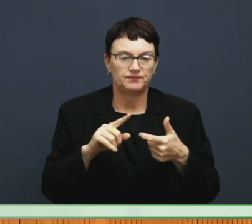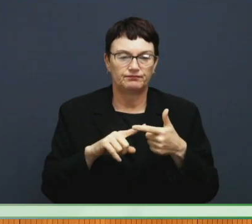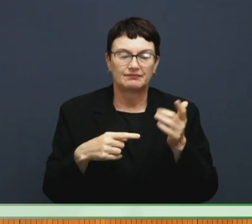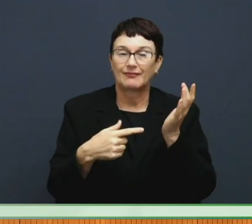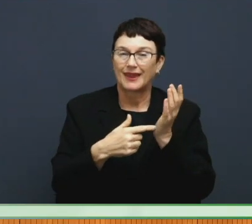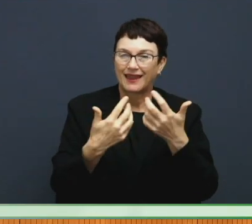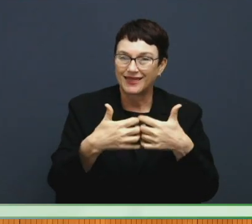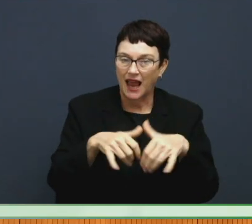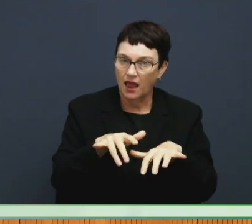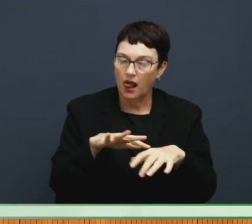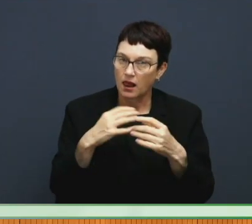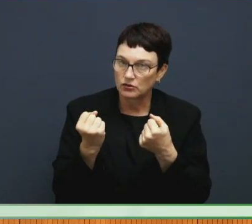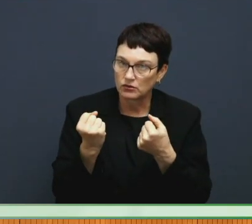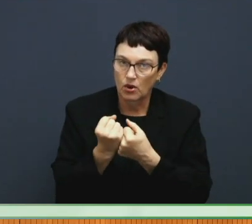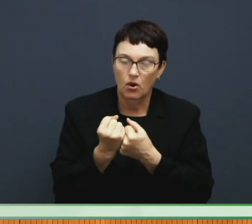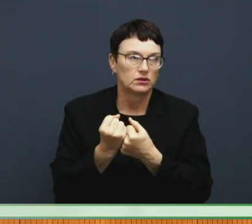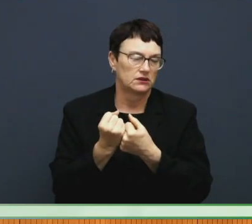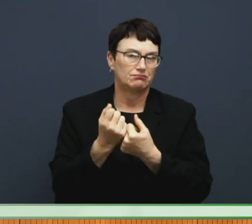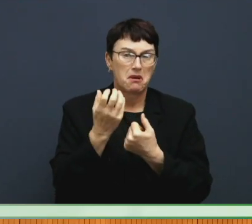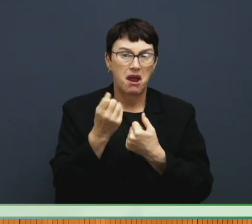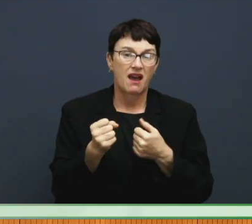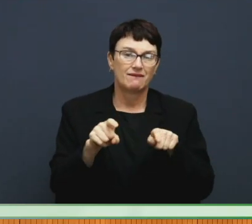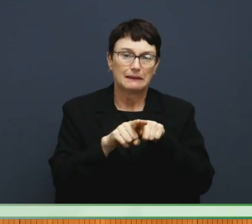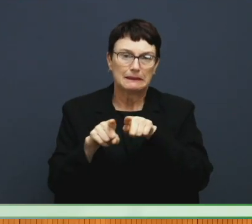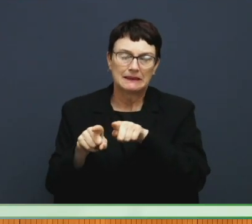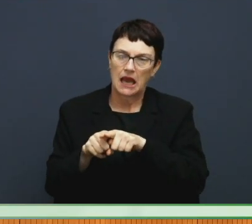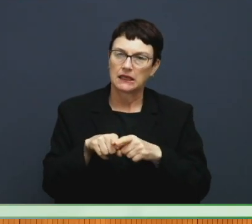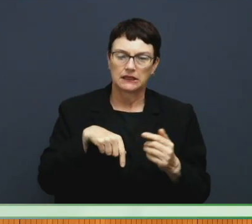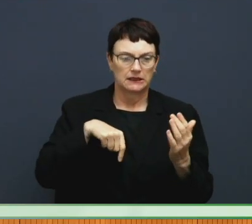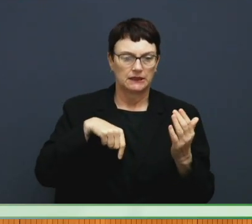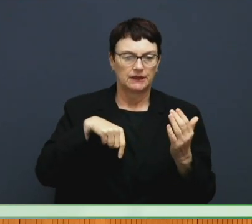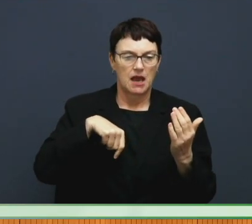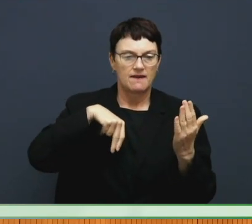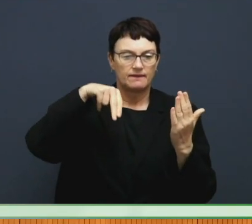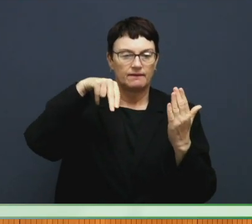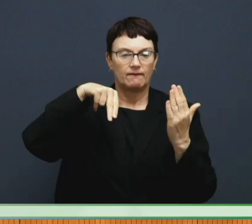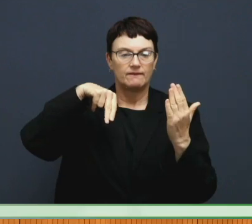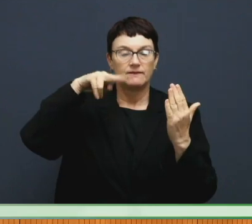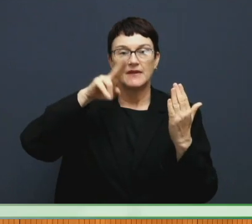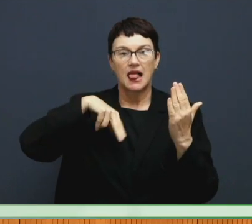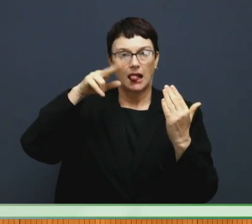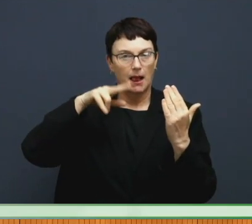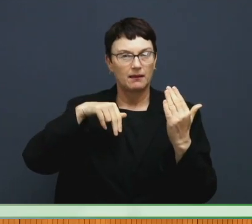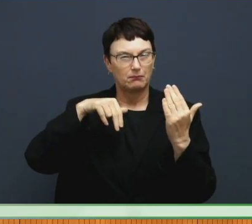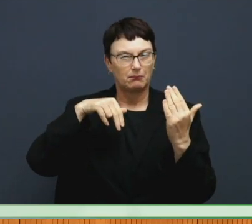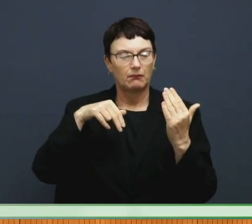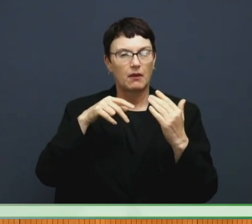film pasting technology, achieve a seamless connection between the education chain and the industry